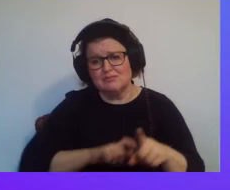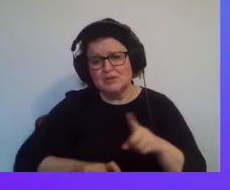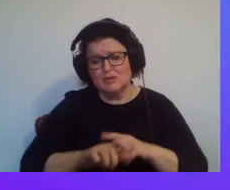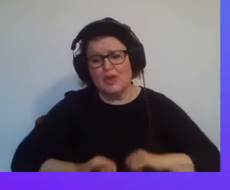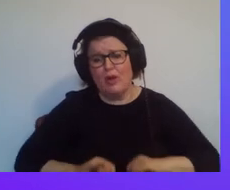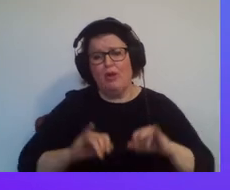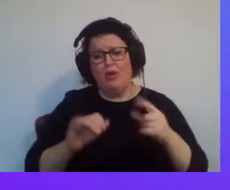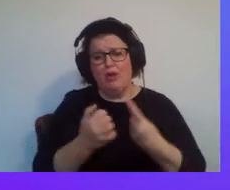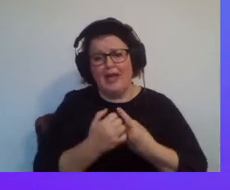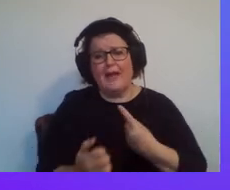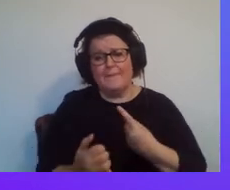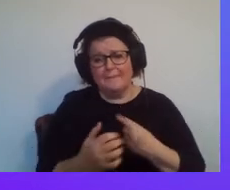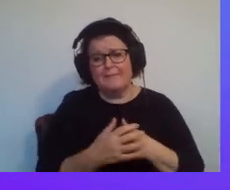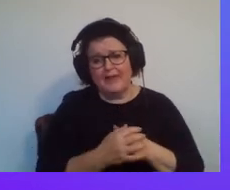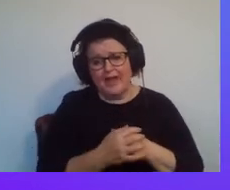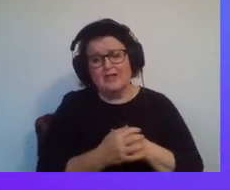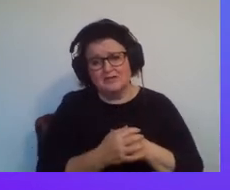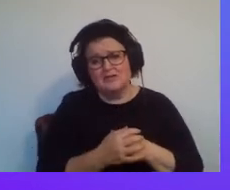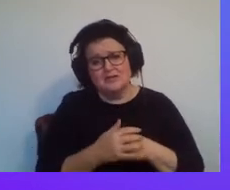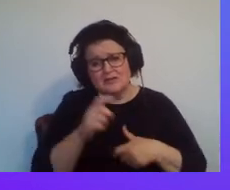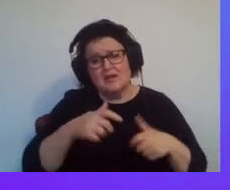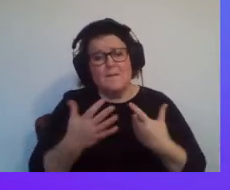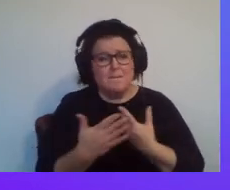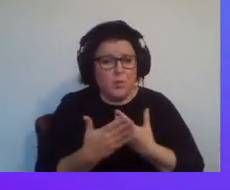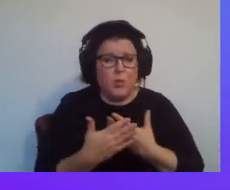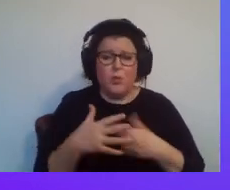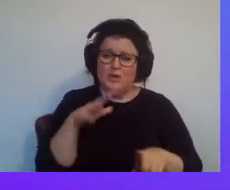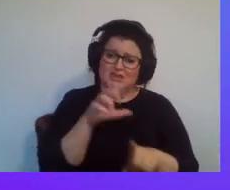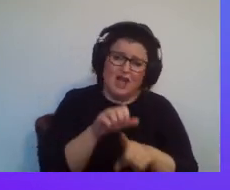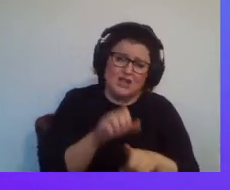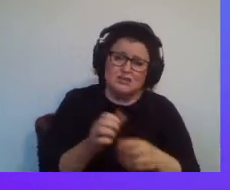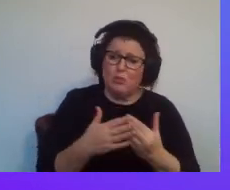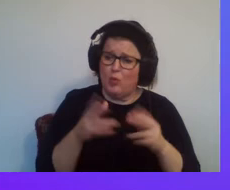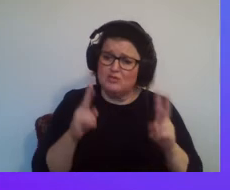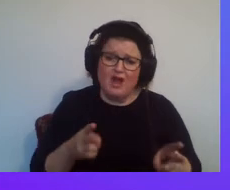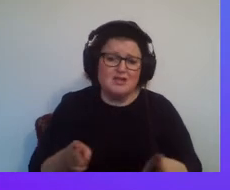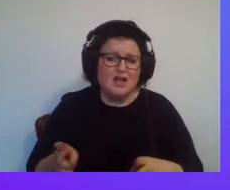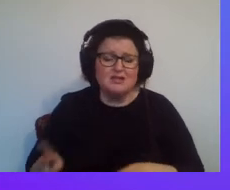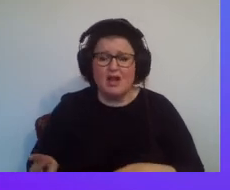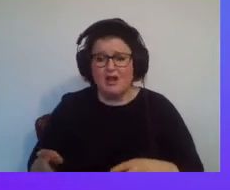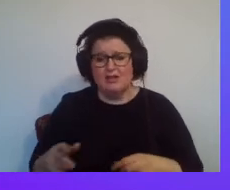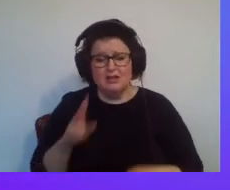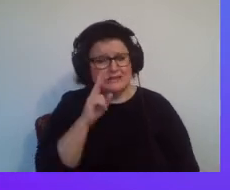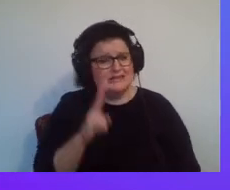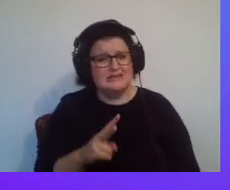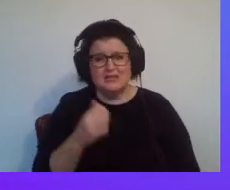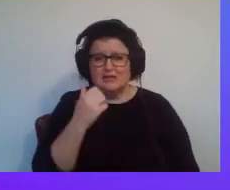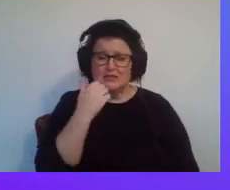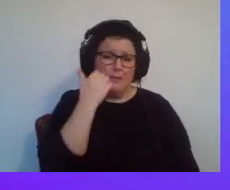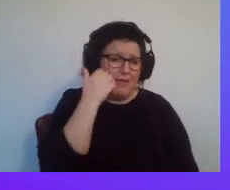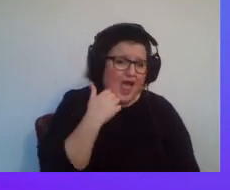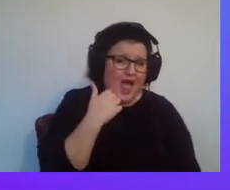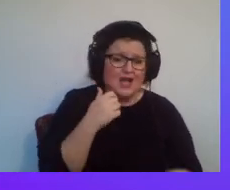affected in the second wave, with more diagnoses and more death, followed by Black communities and then white Londoners. So